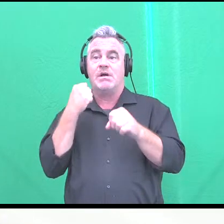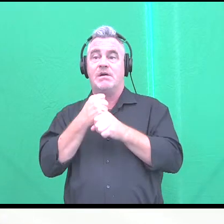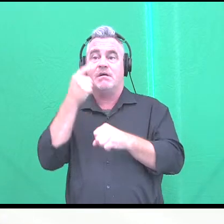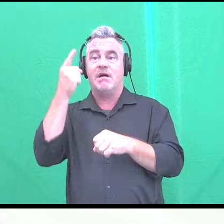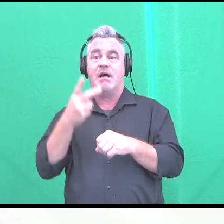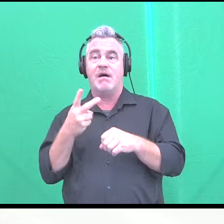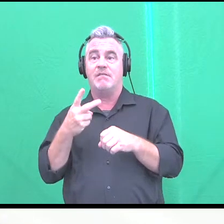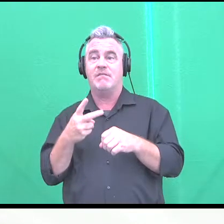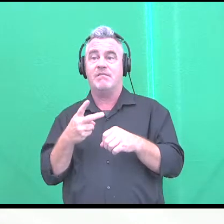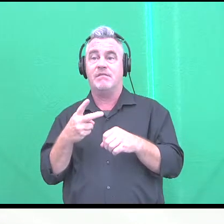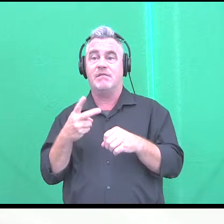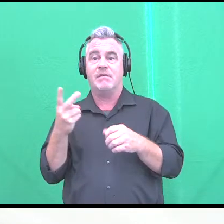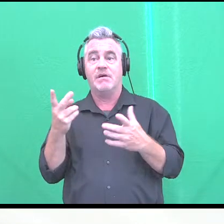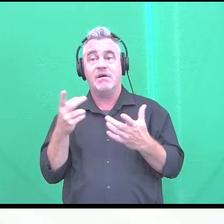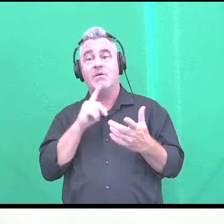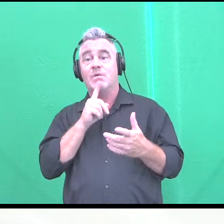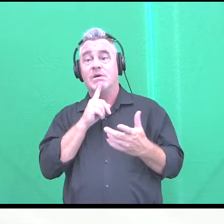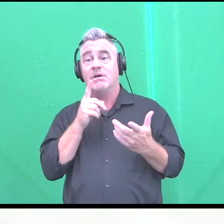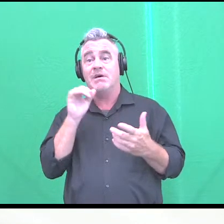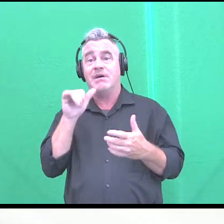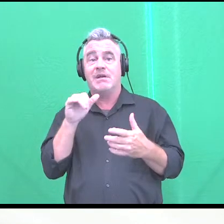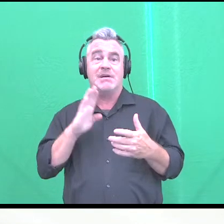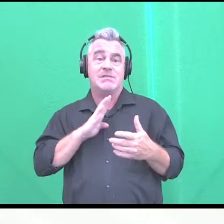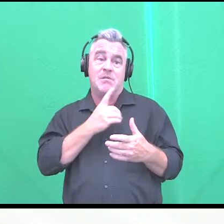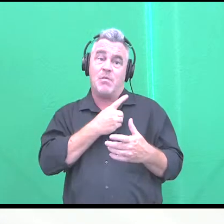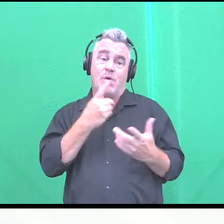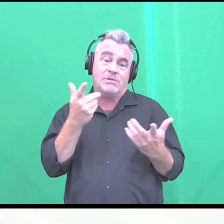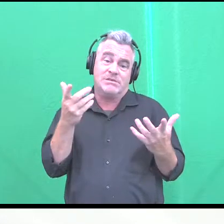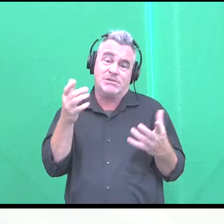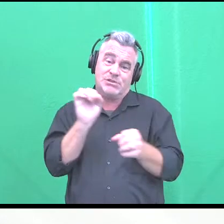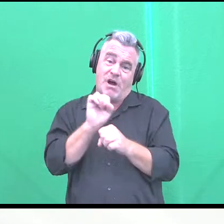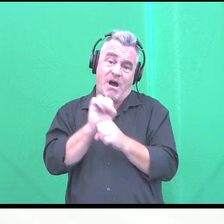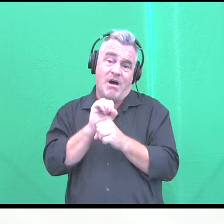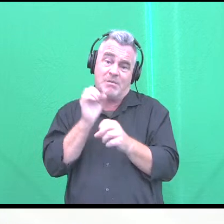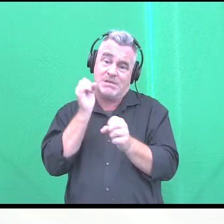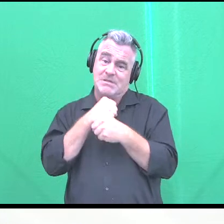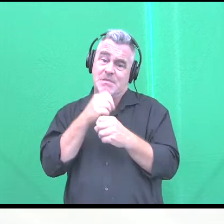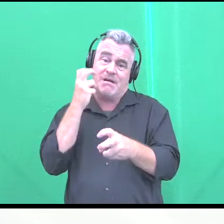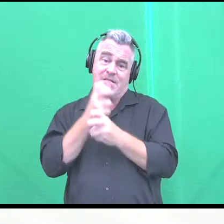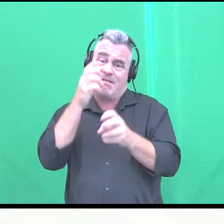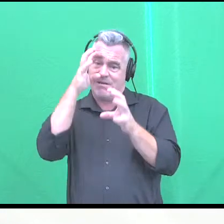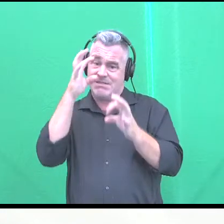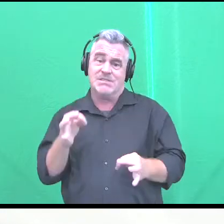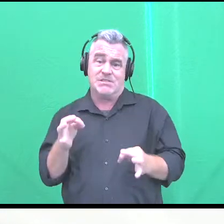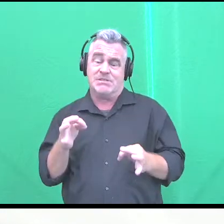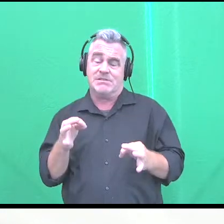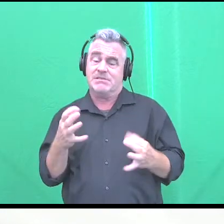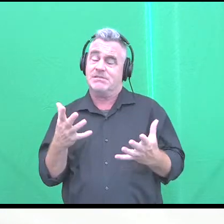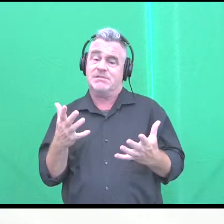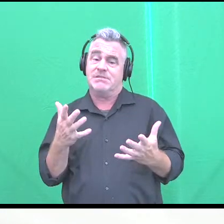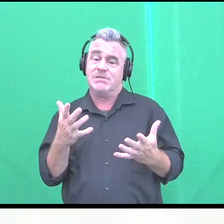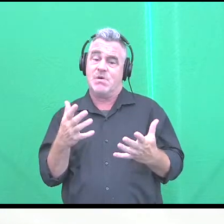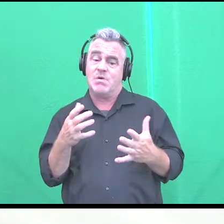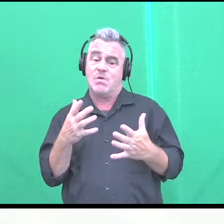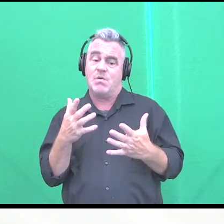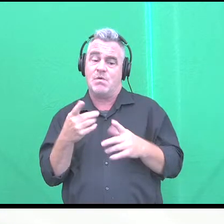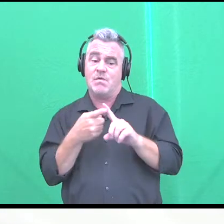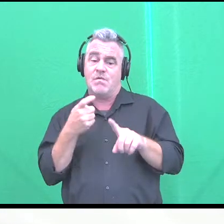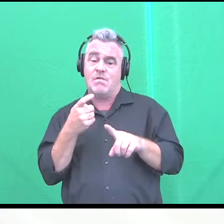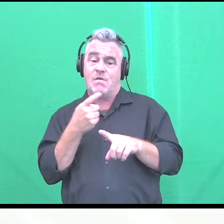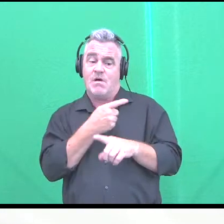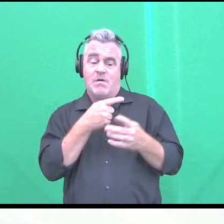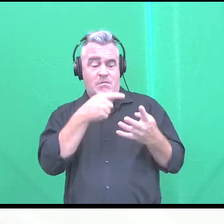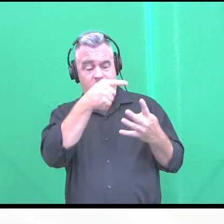frankly, that's what school boards do, is make hard decisions based on those things that we find to be